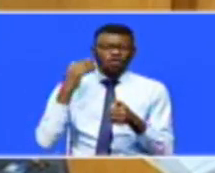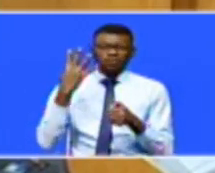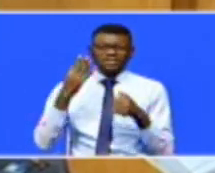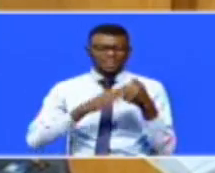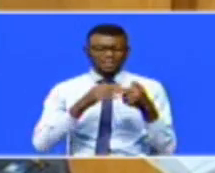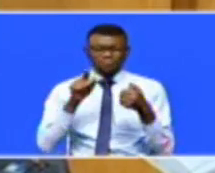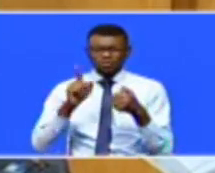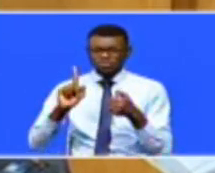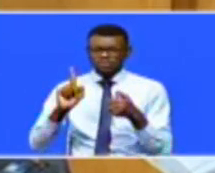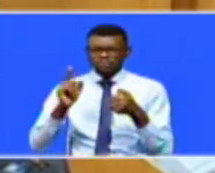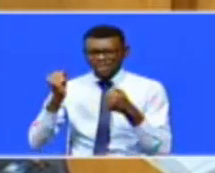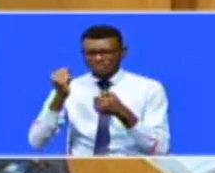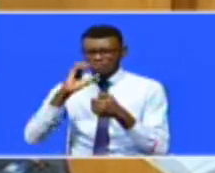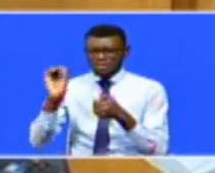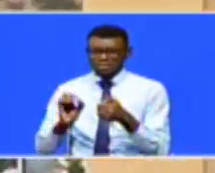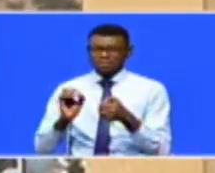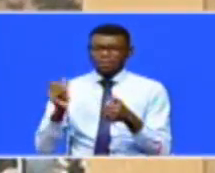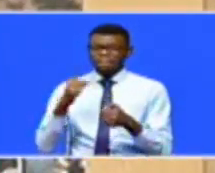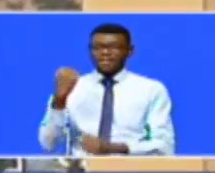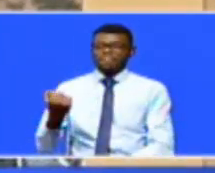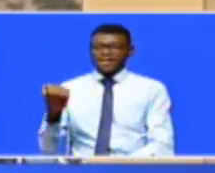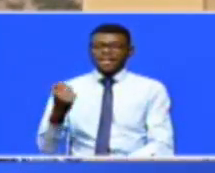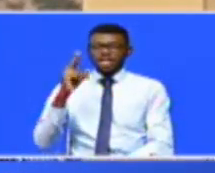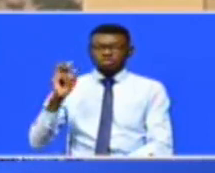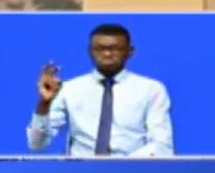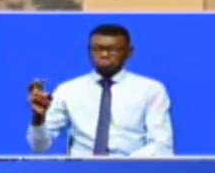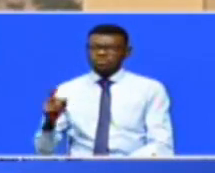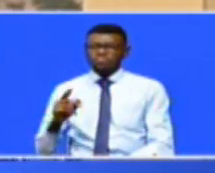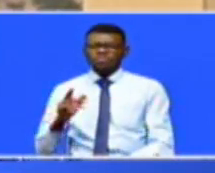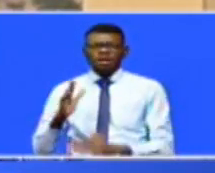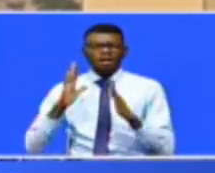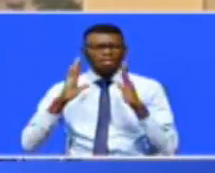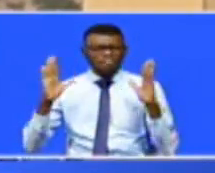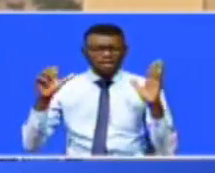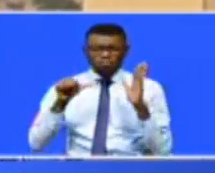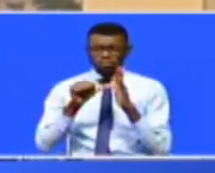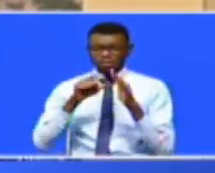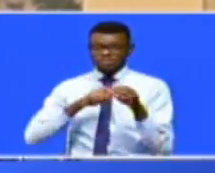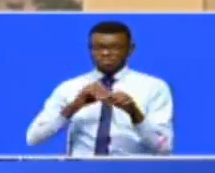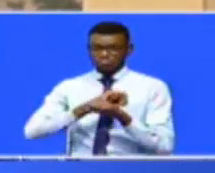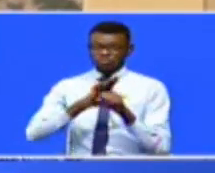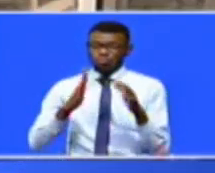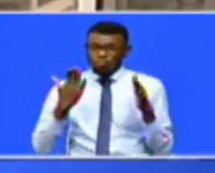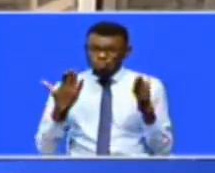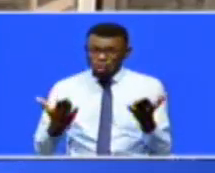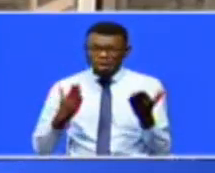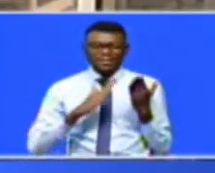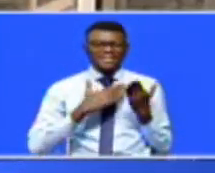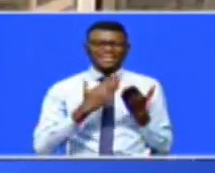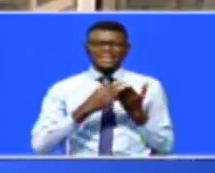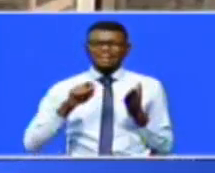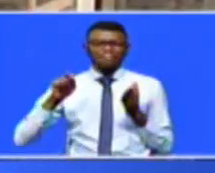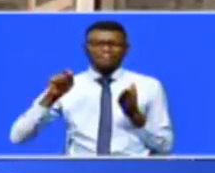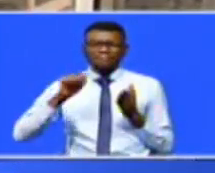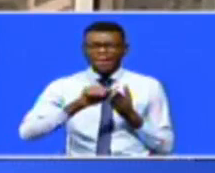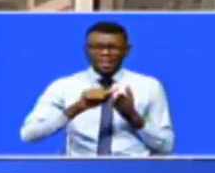49.9% that was recorded in May 2020. Another major issue during this COVID season is the ability to pay rent on